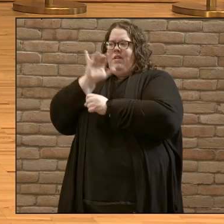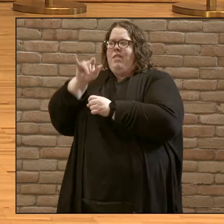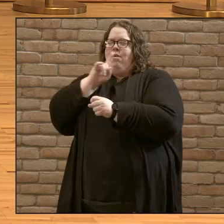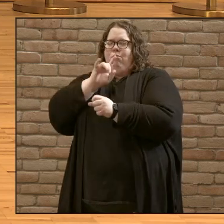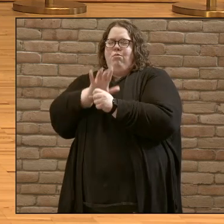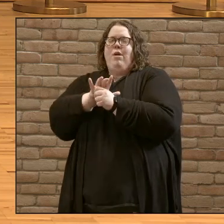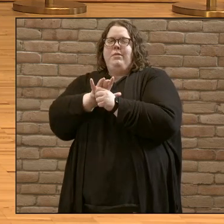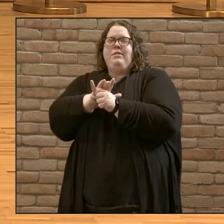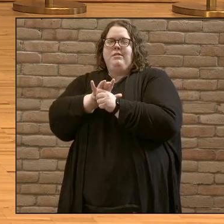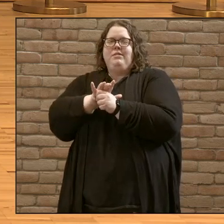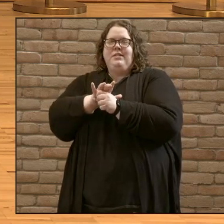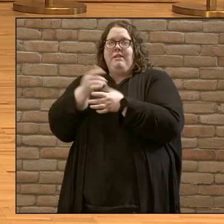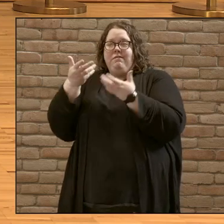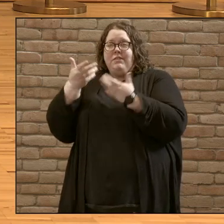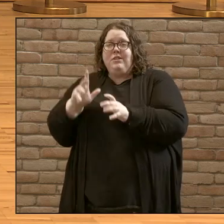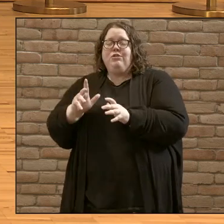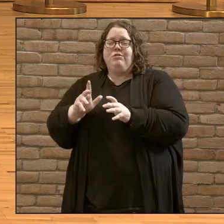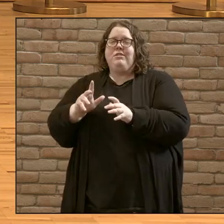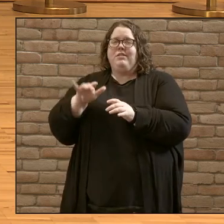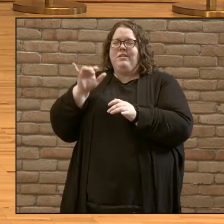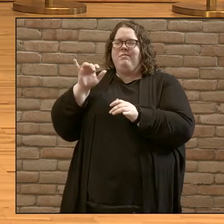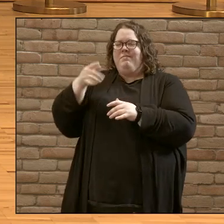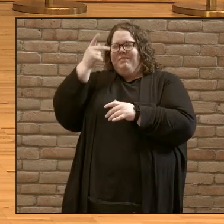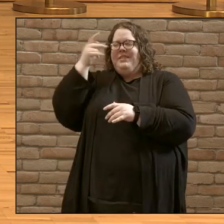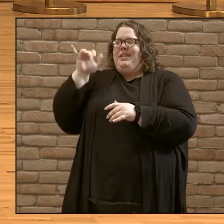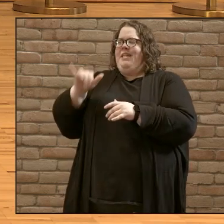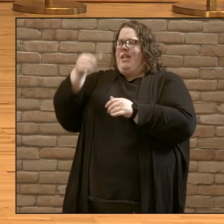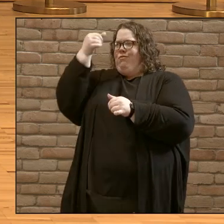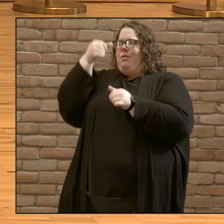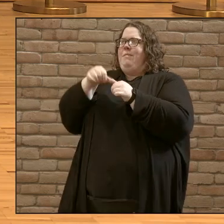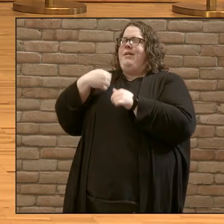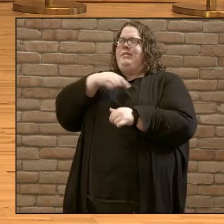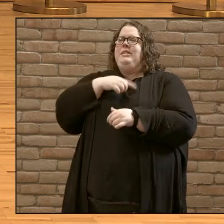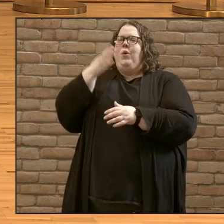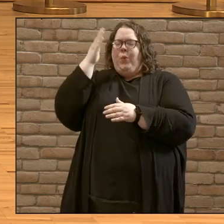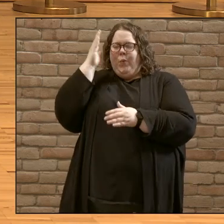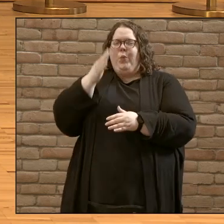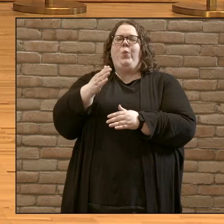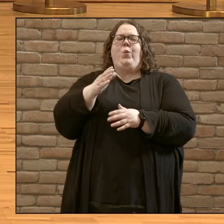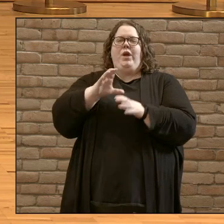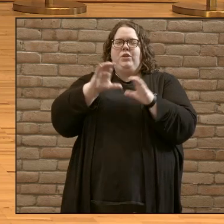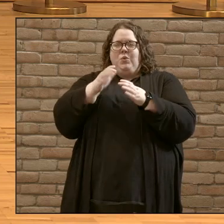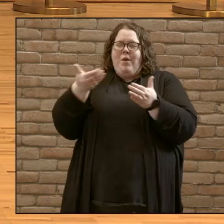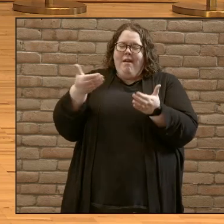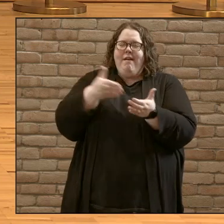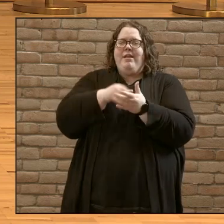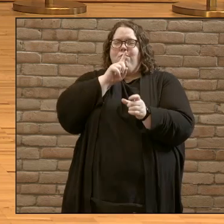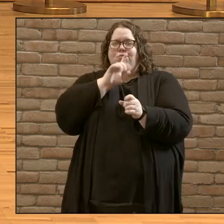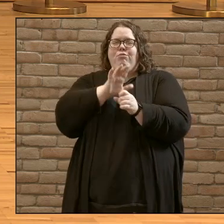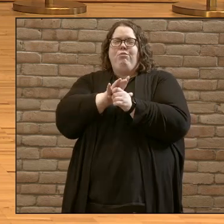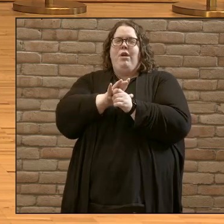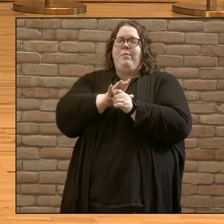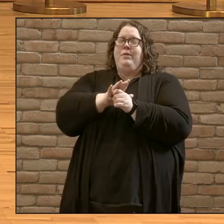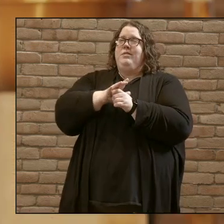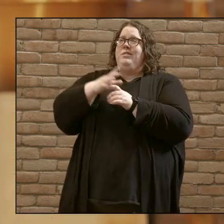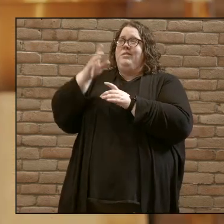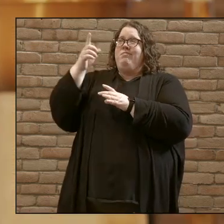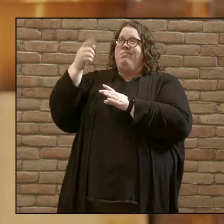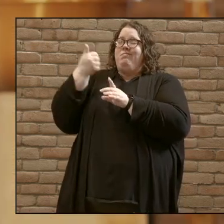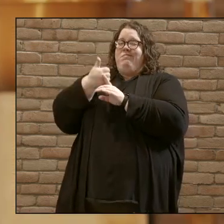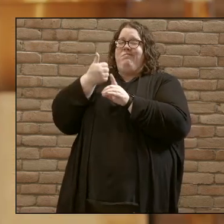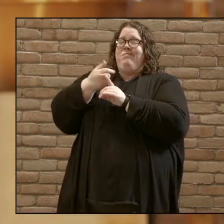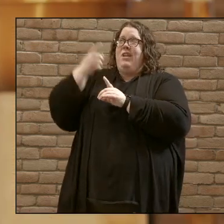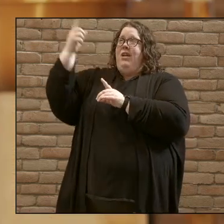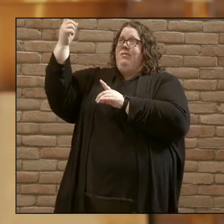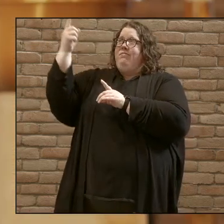he will be coming again, not riding on a donkey, but riding on a powerful horse that none will miss.